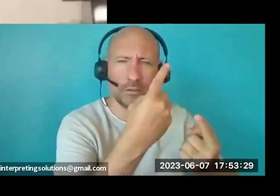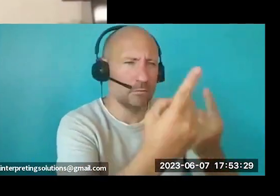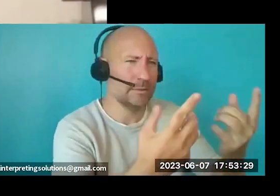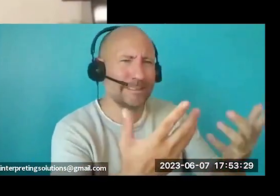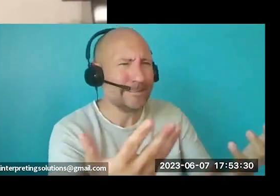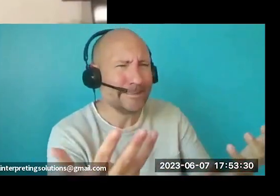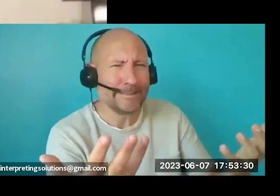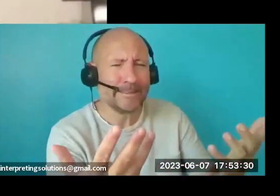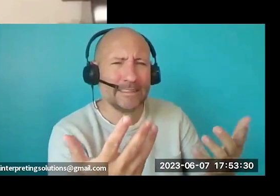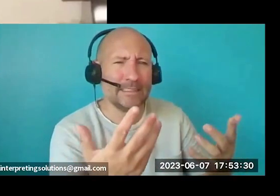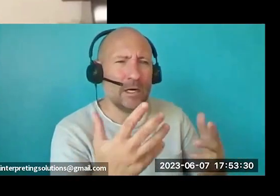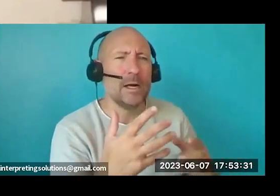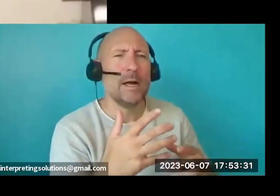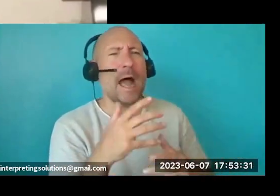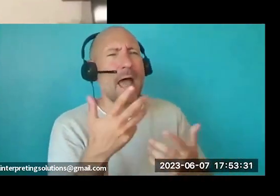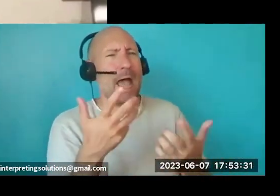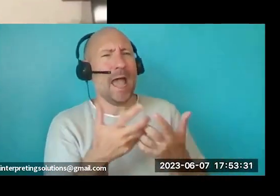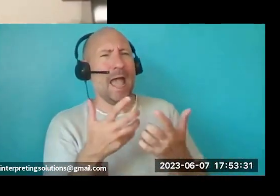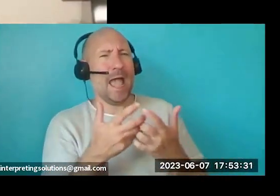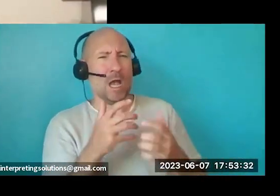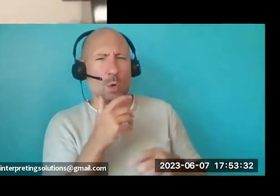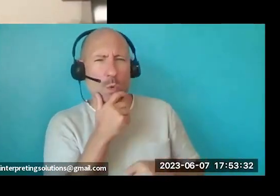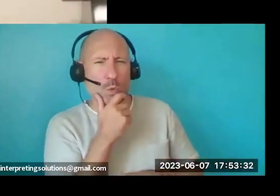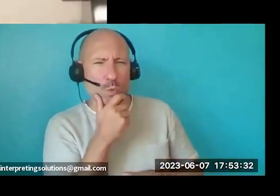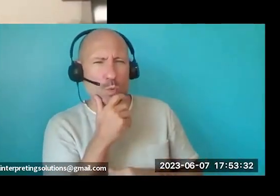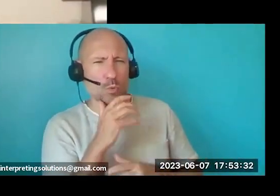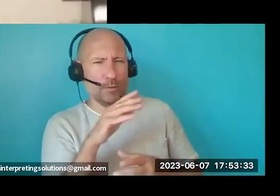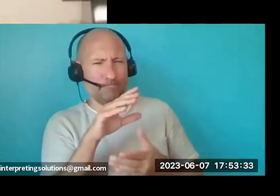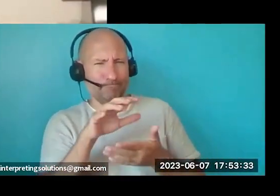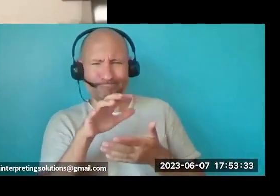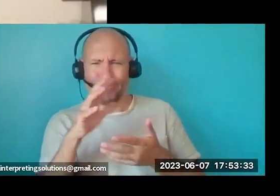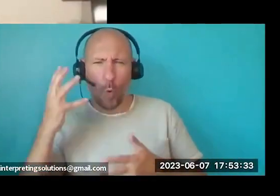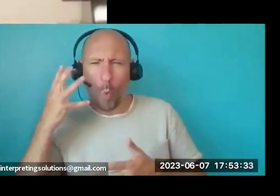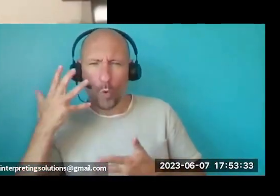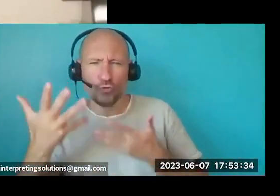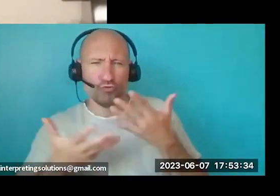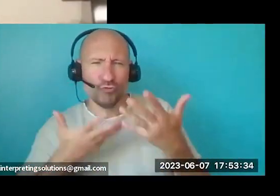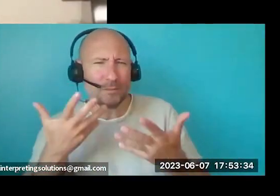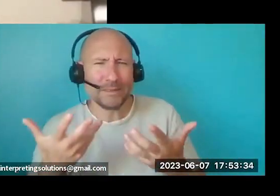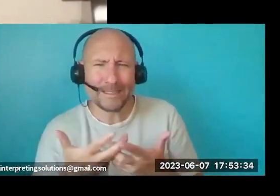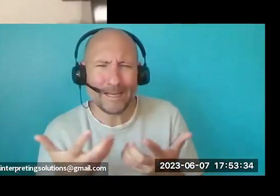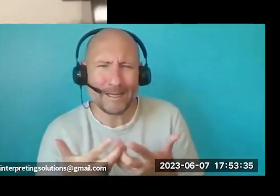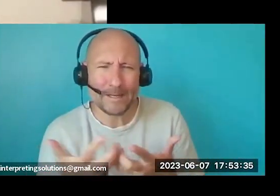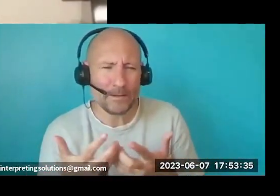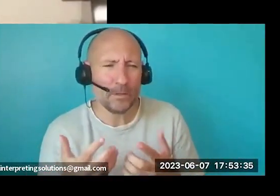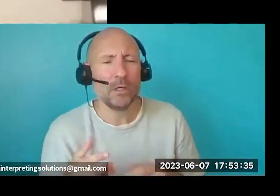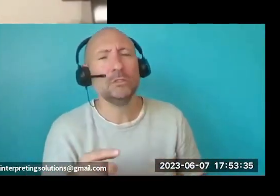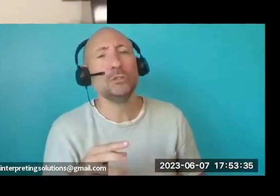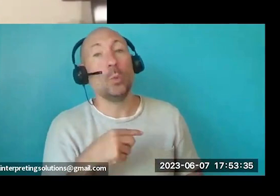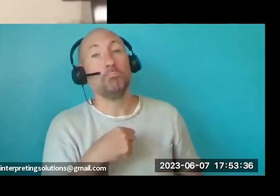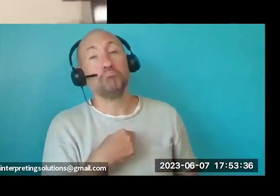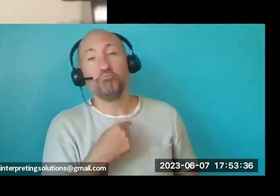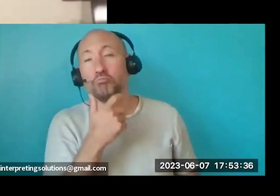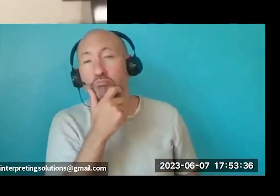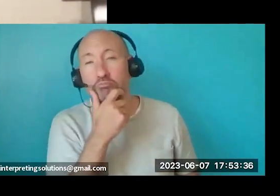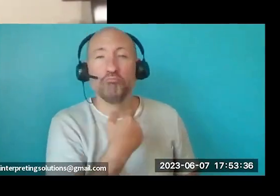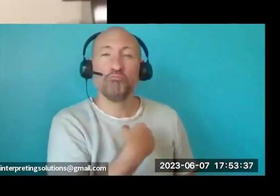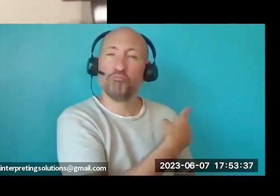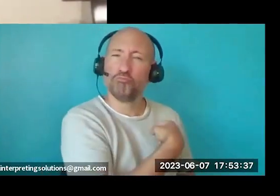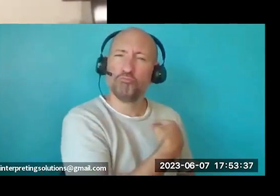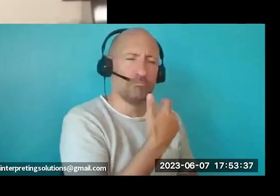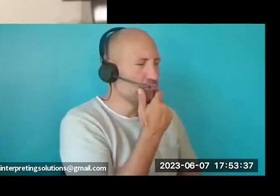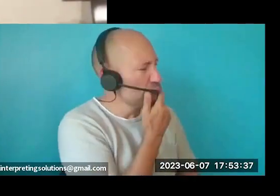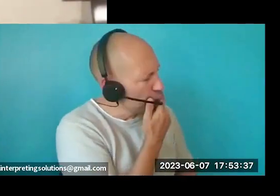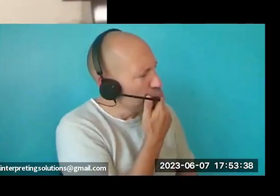experience the same status and condition of the artist on stage. So we decided, Giuseppe and